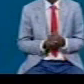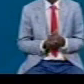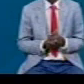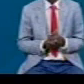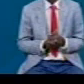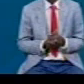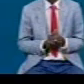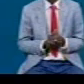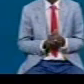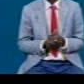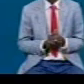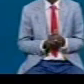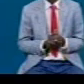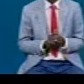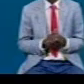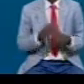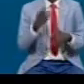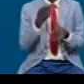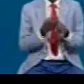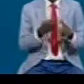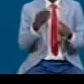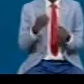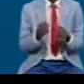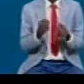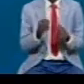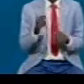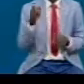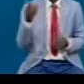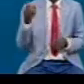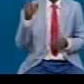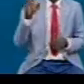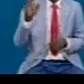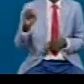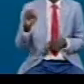From the GS official Facebook page,